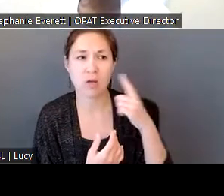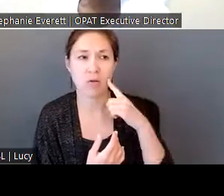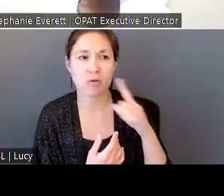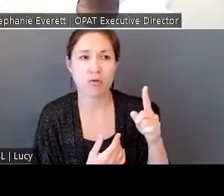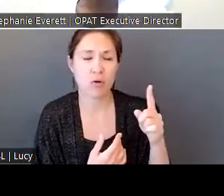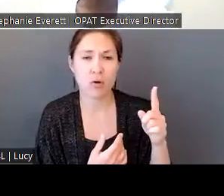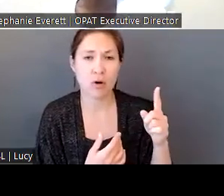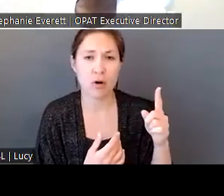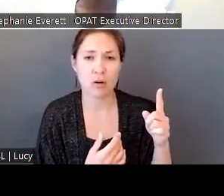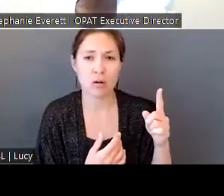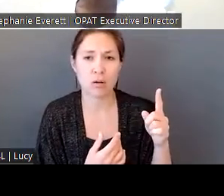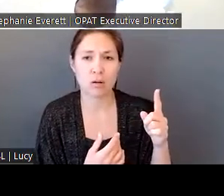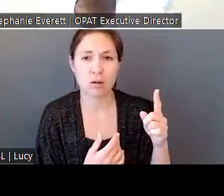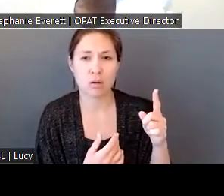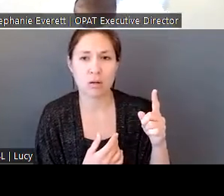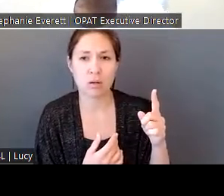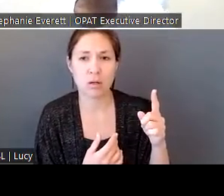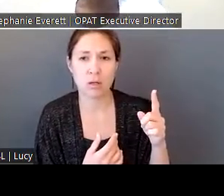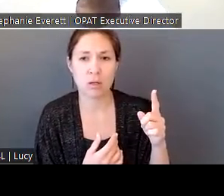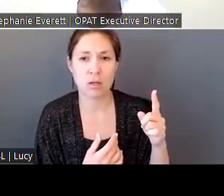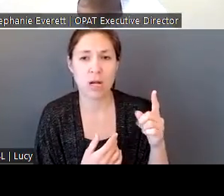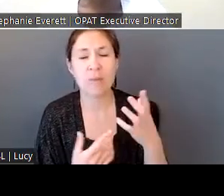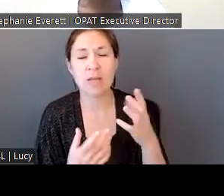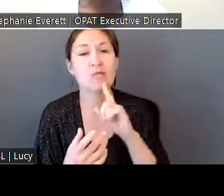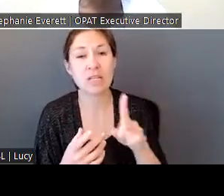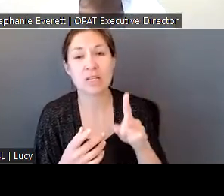just pending right now.